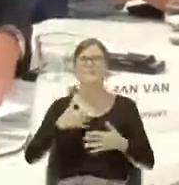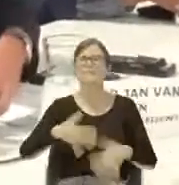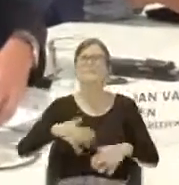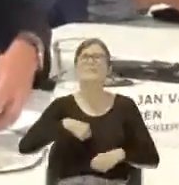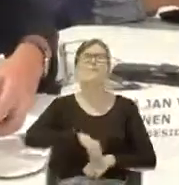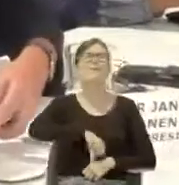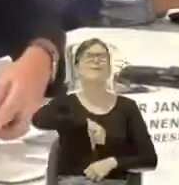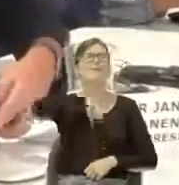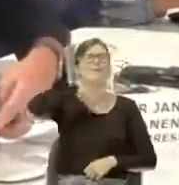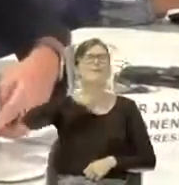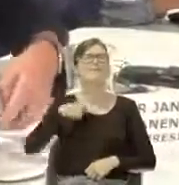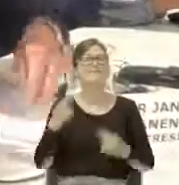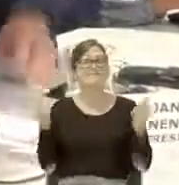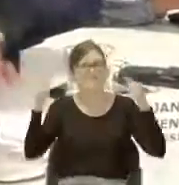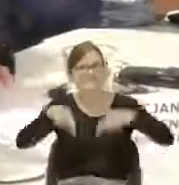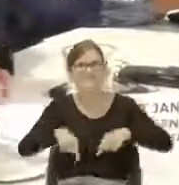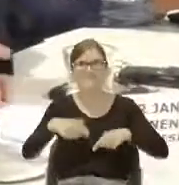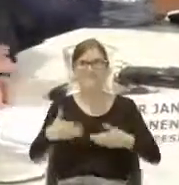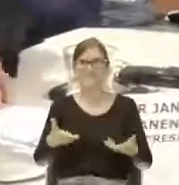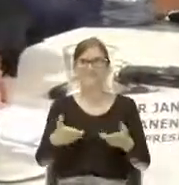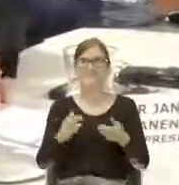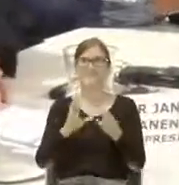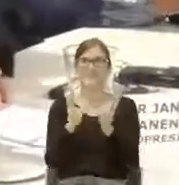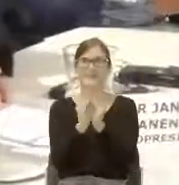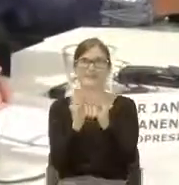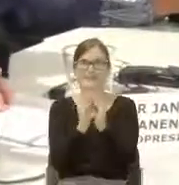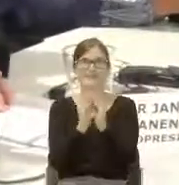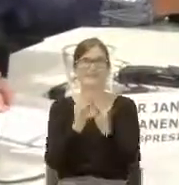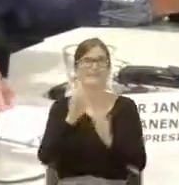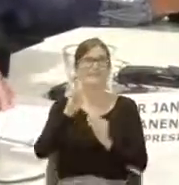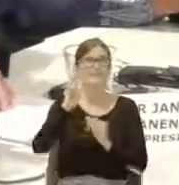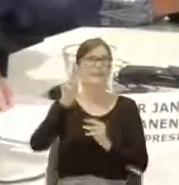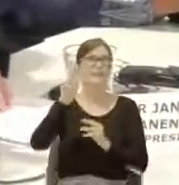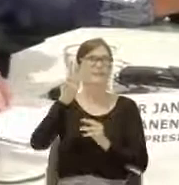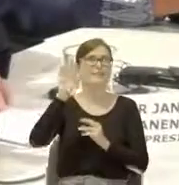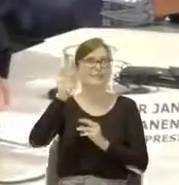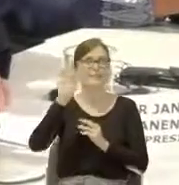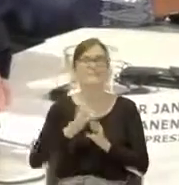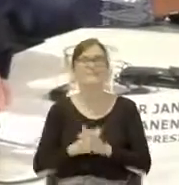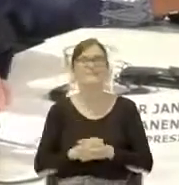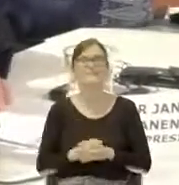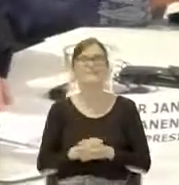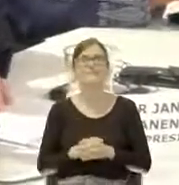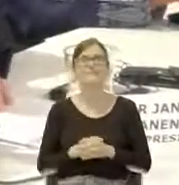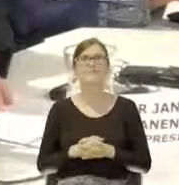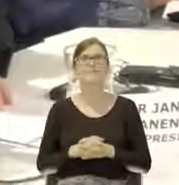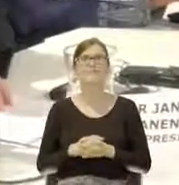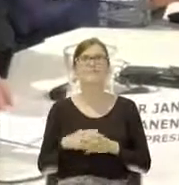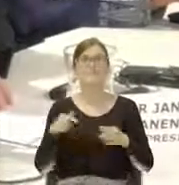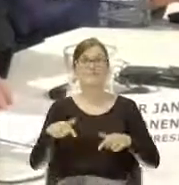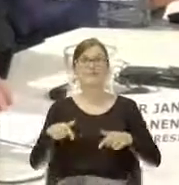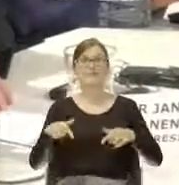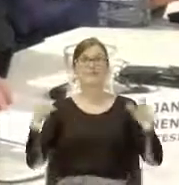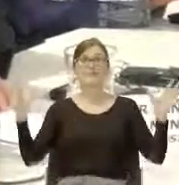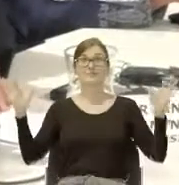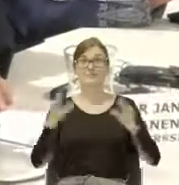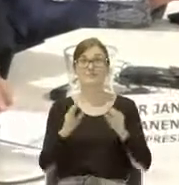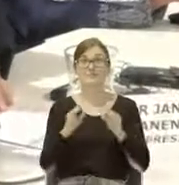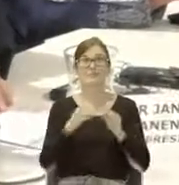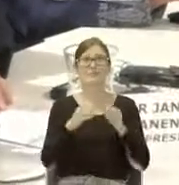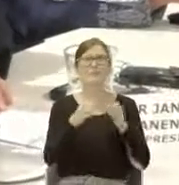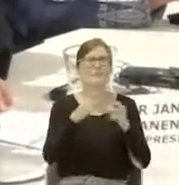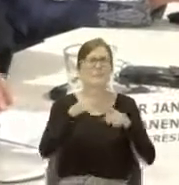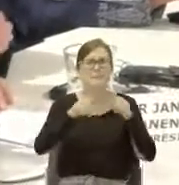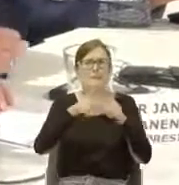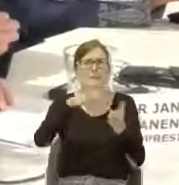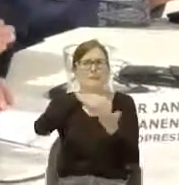Katowice, at this World Assembly of Local and Regional Governments. Allow me to thank our hosts from Poland and